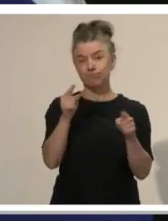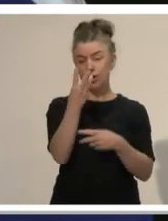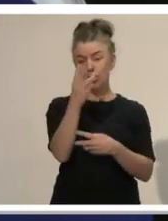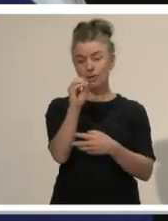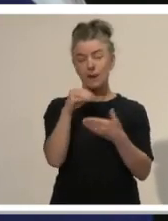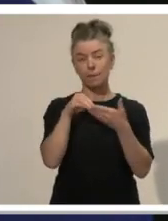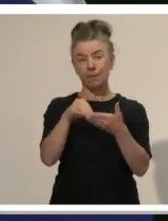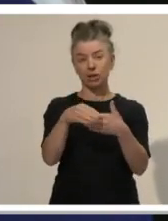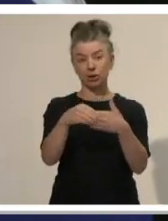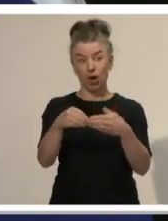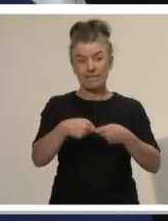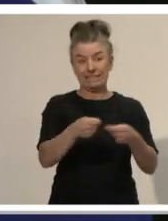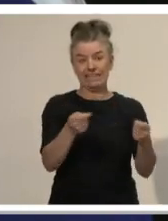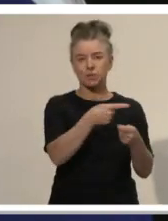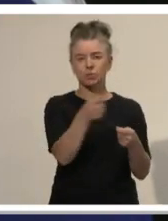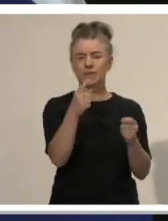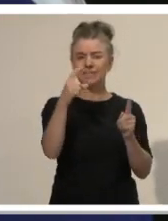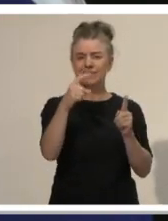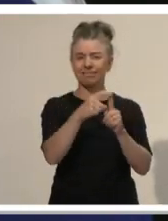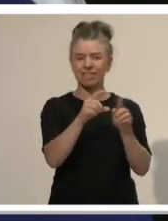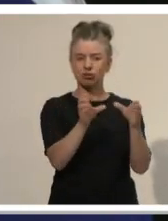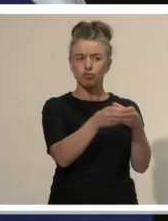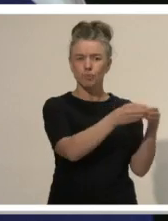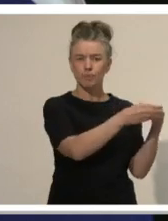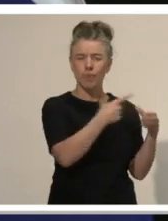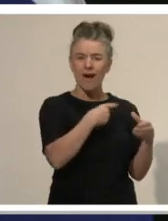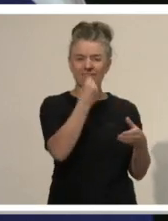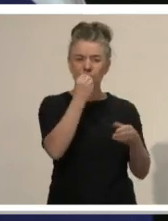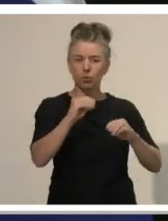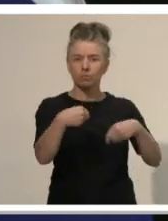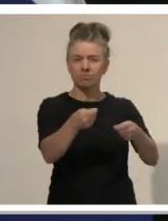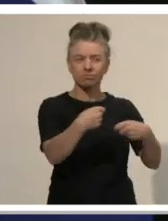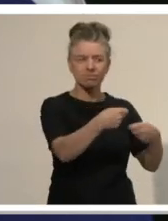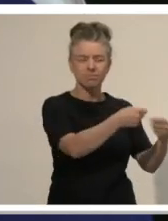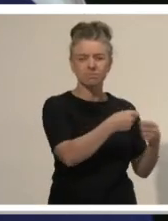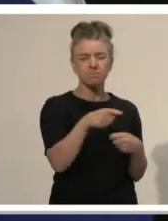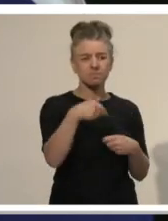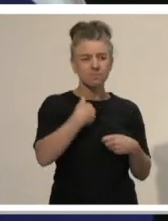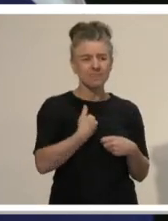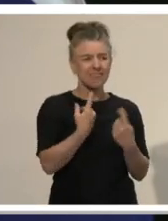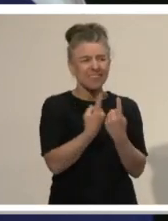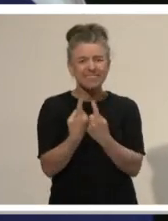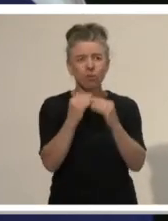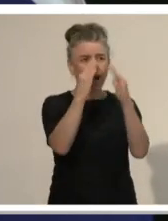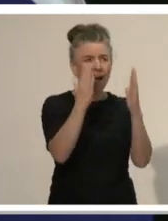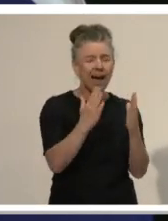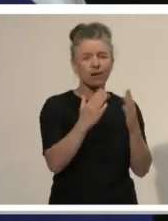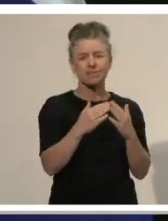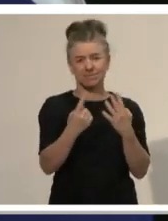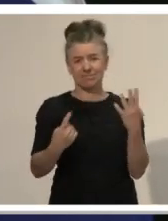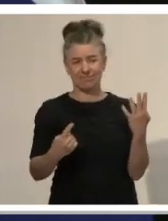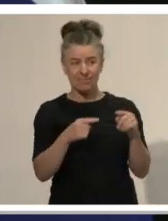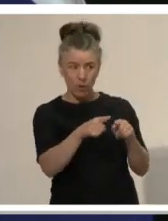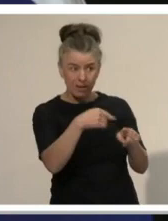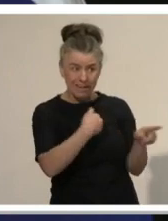defence group so they can keep providing food parcels, household goods and accommodation where it's required. And that follows the